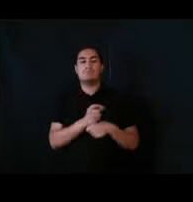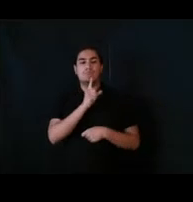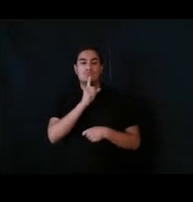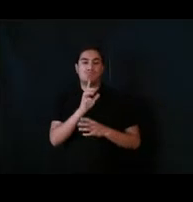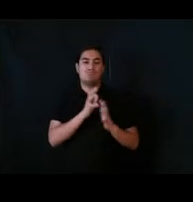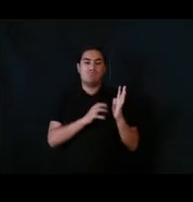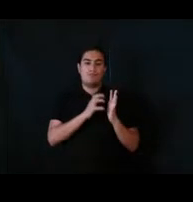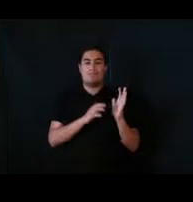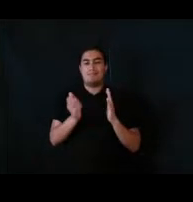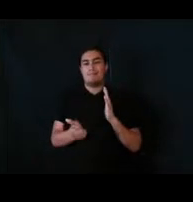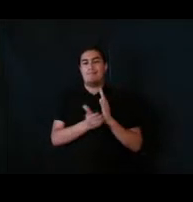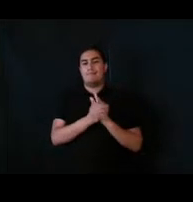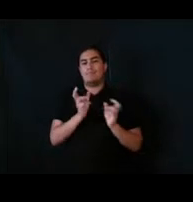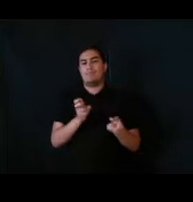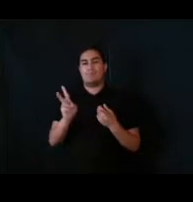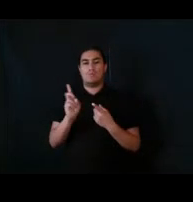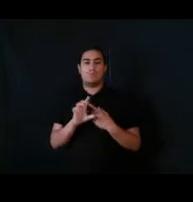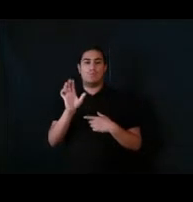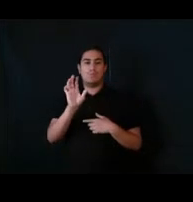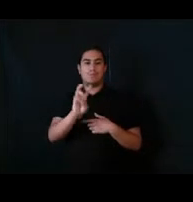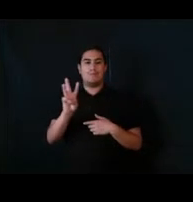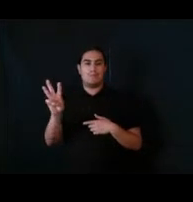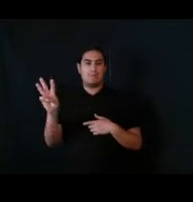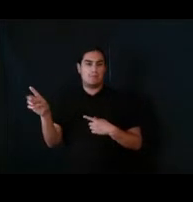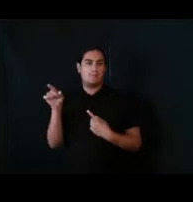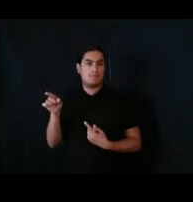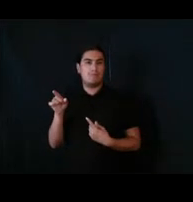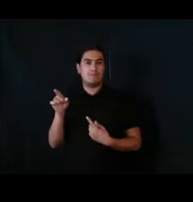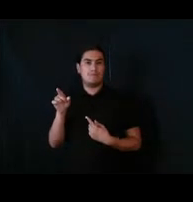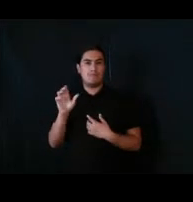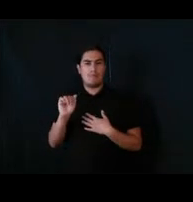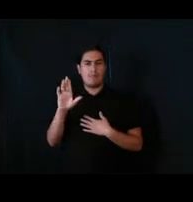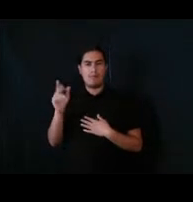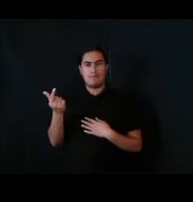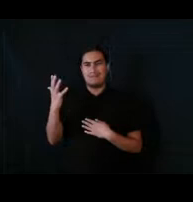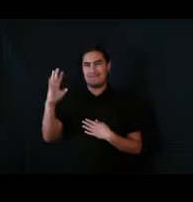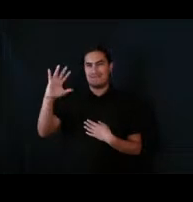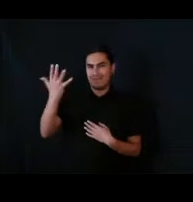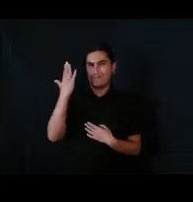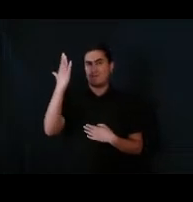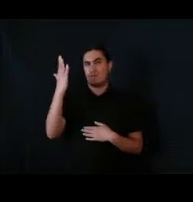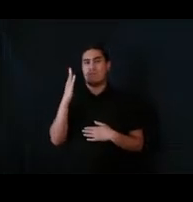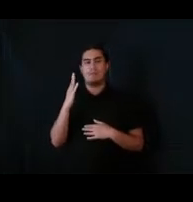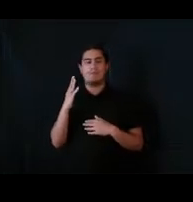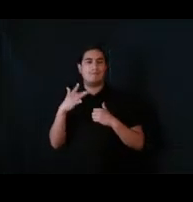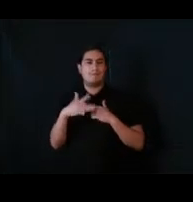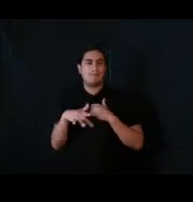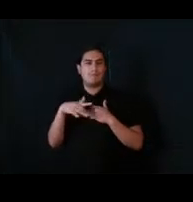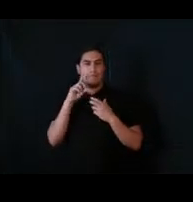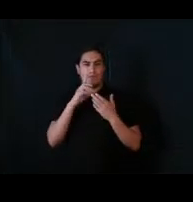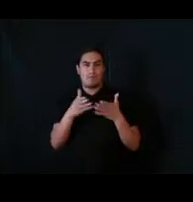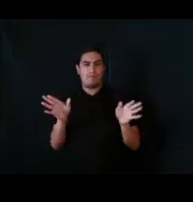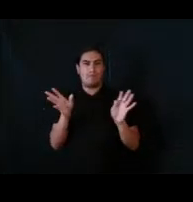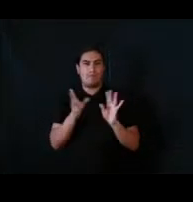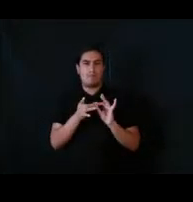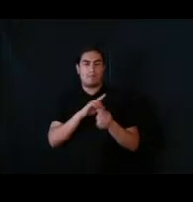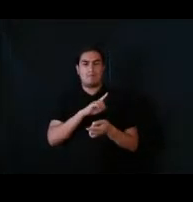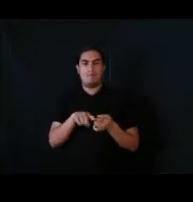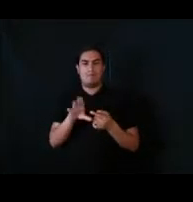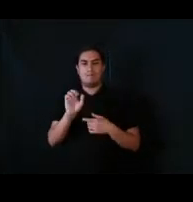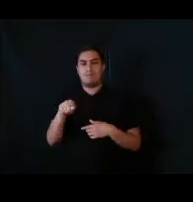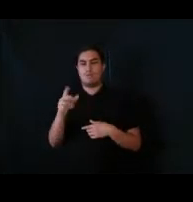posted to caltrans itsp website as laura mentioned on august 5th and will be out for public comment until september 30th